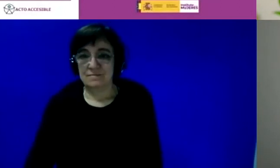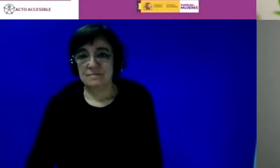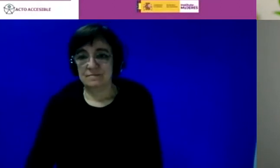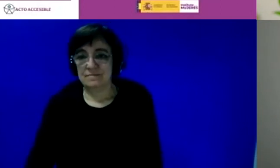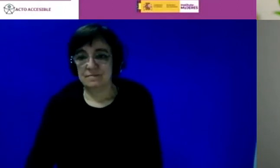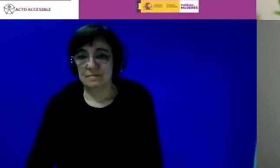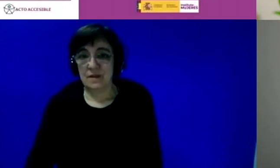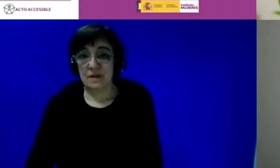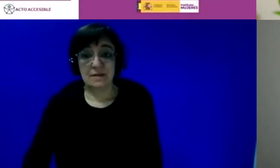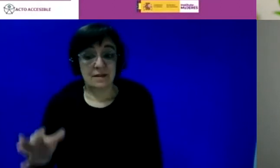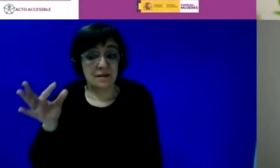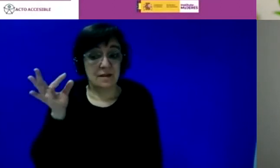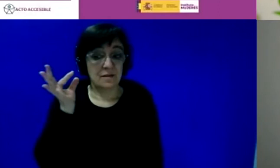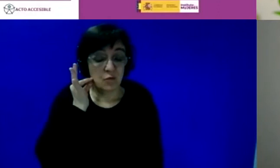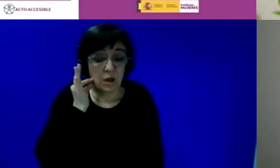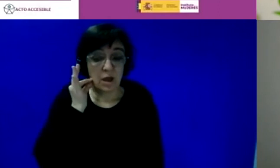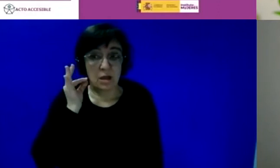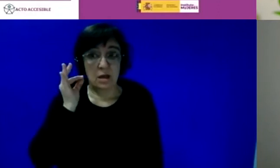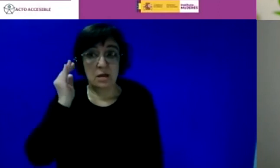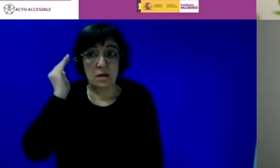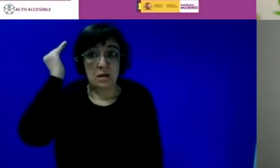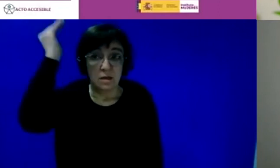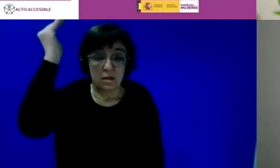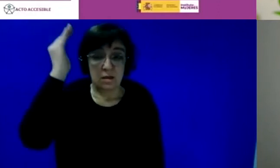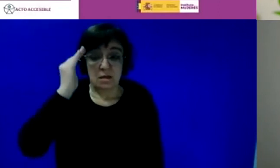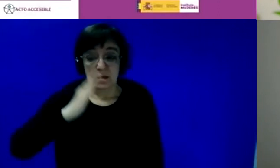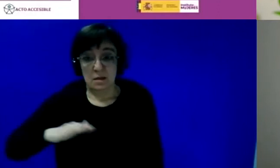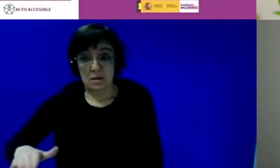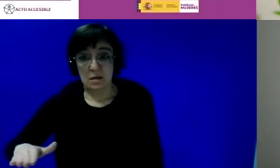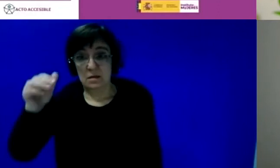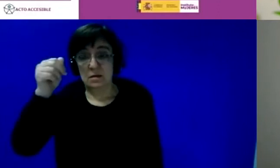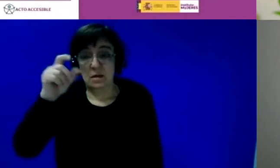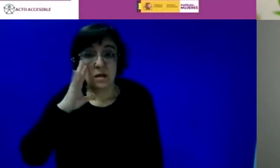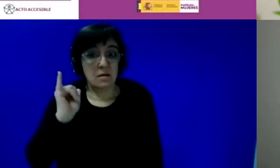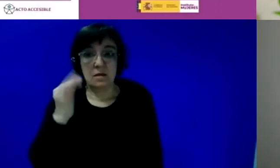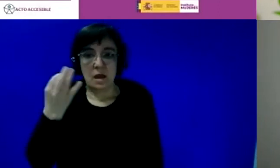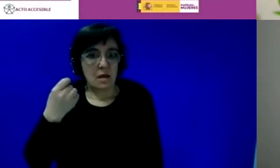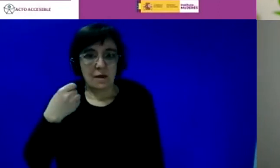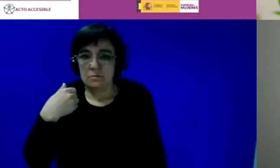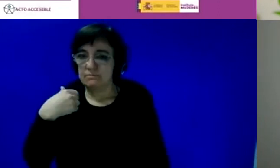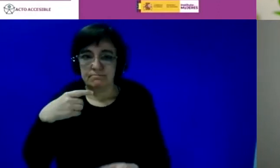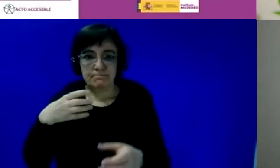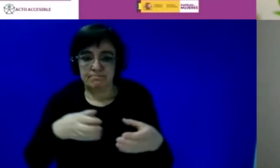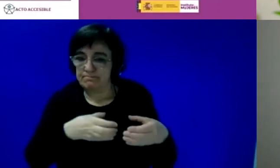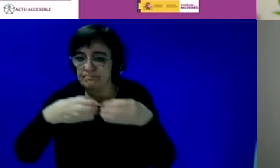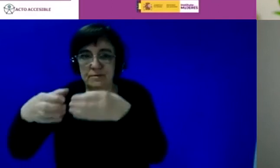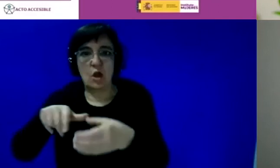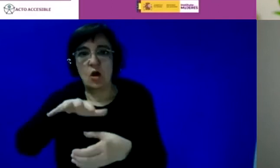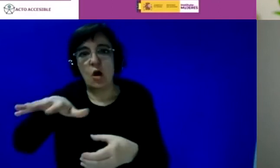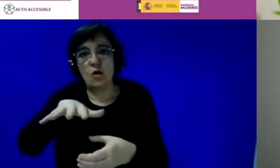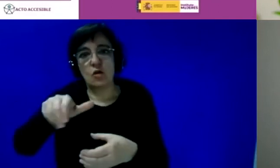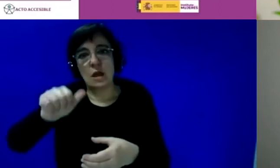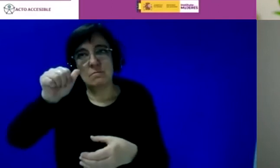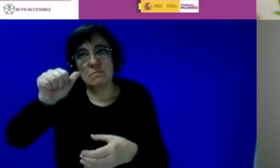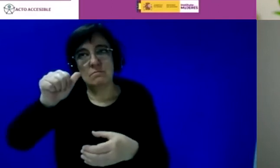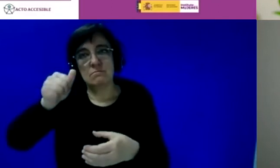children have been evacuated to safer areas within Ukraine, and some of them were evacuated to your countries, and